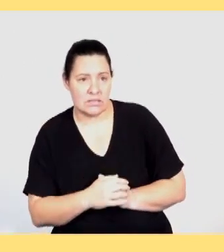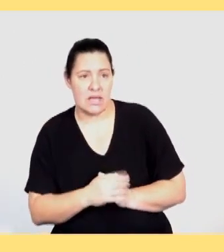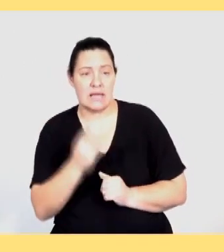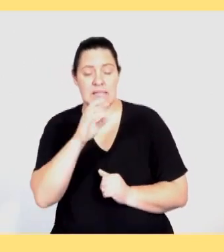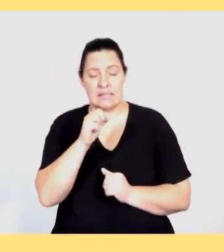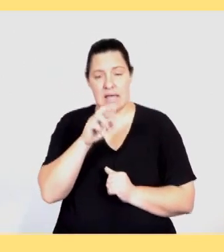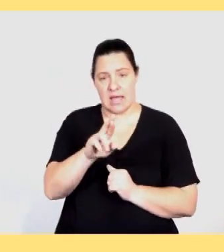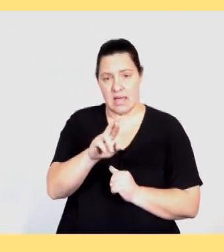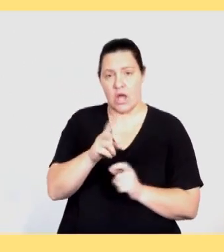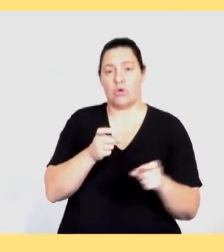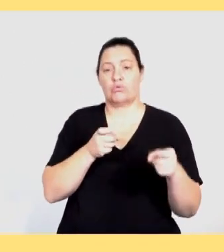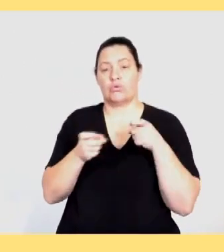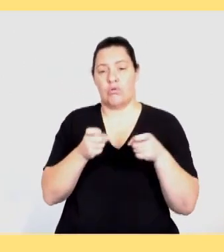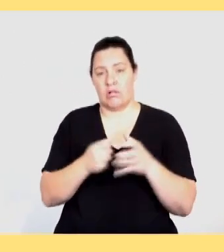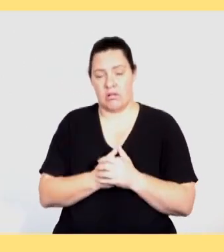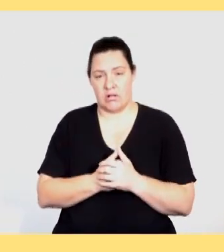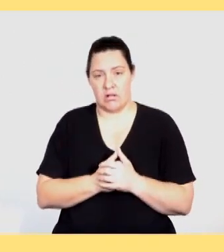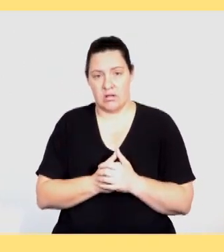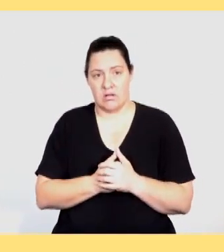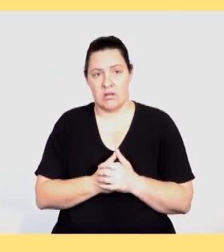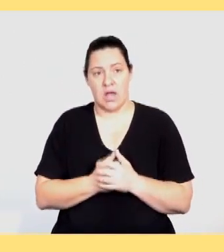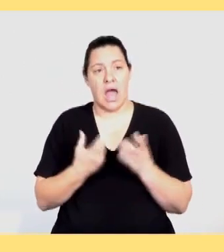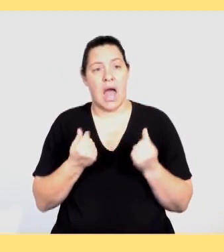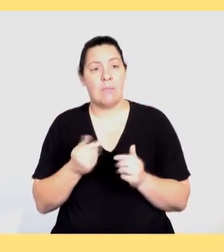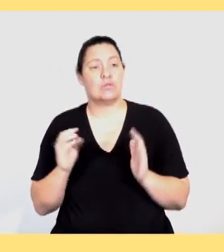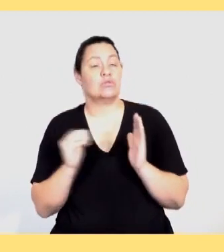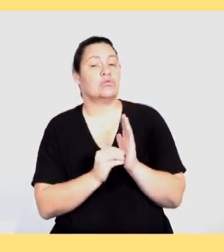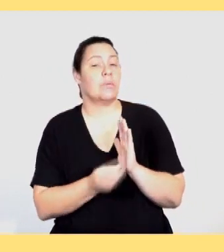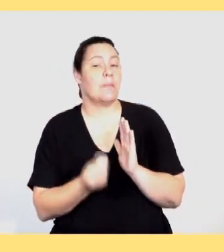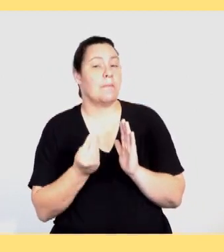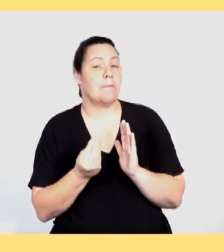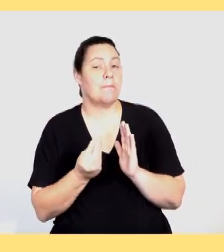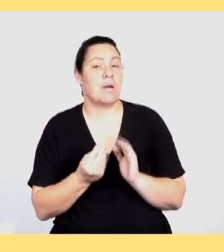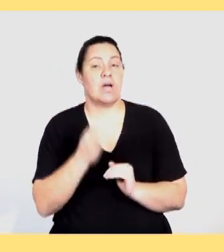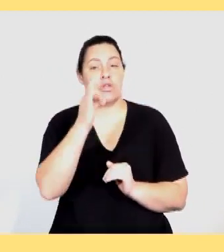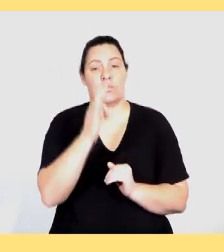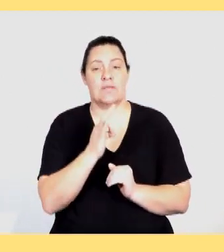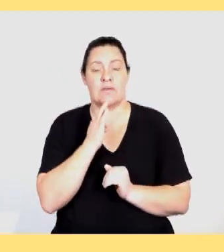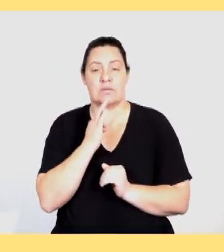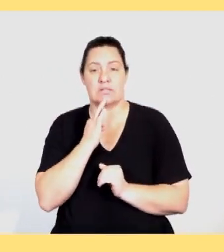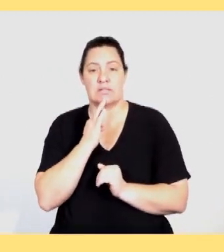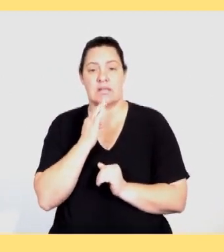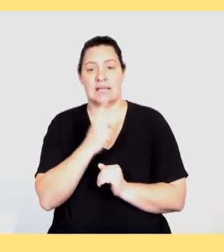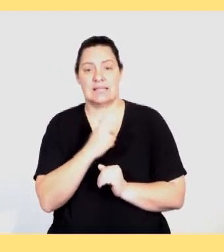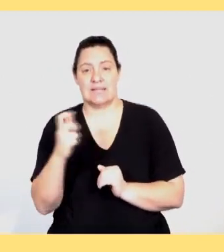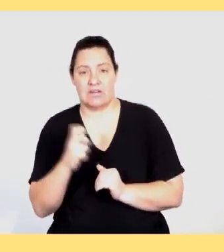say? Debtors control. All right. And then how much am I getting?